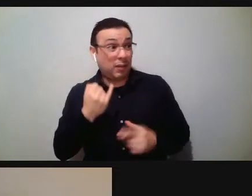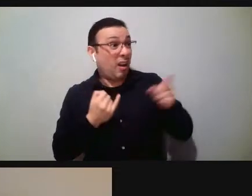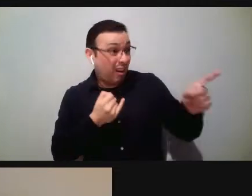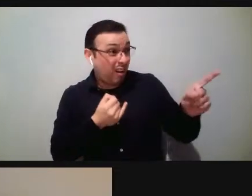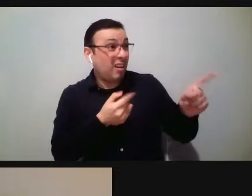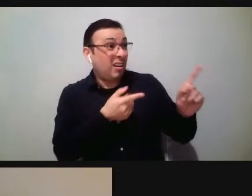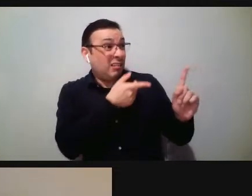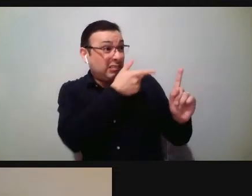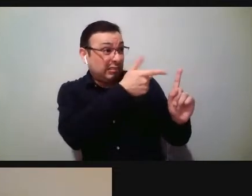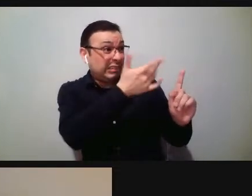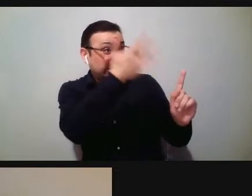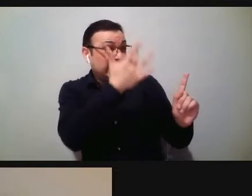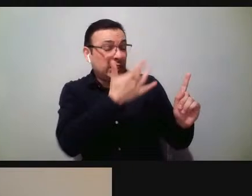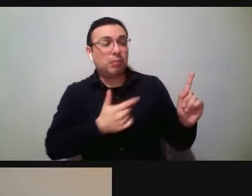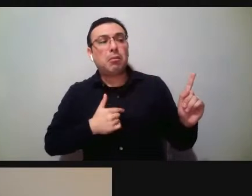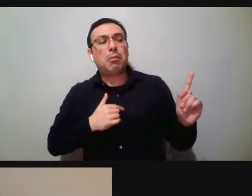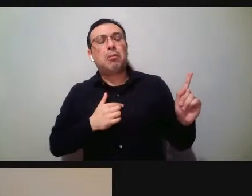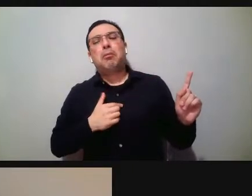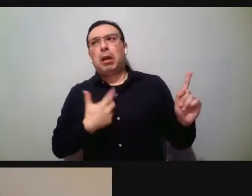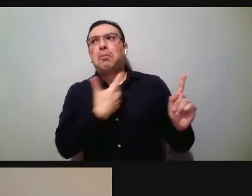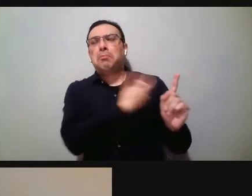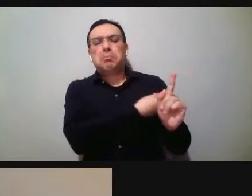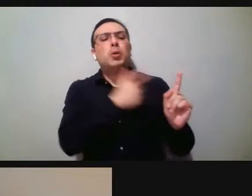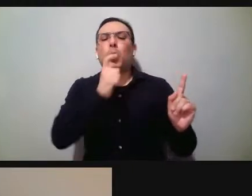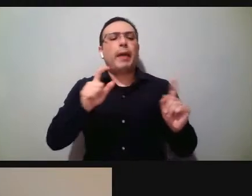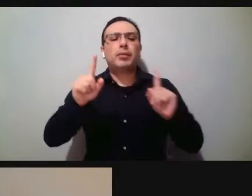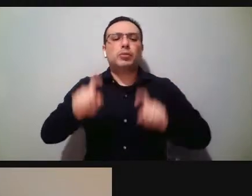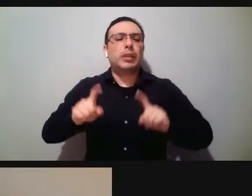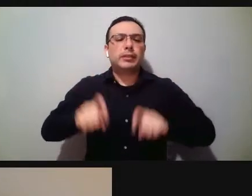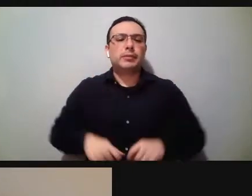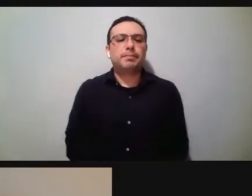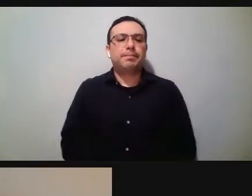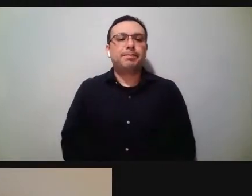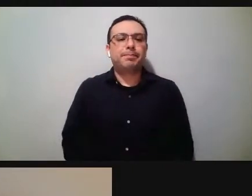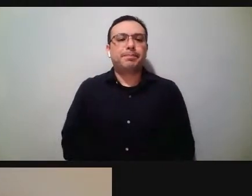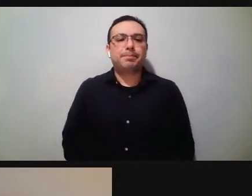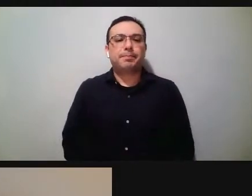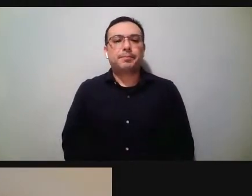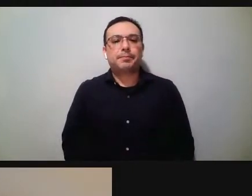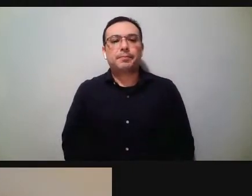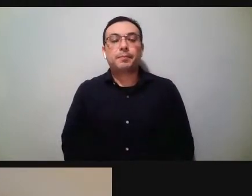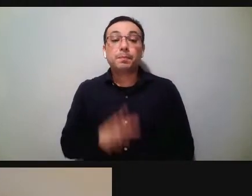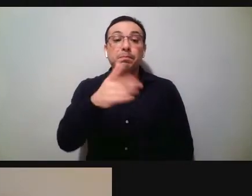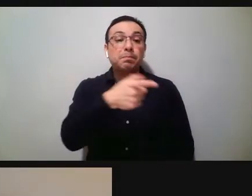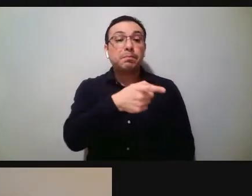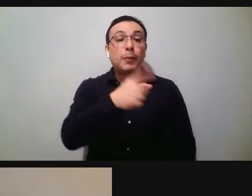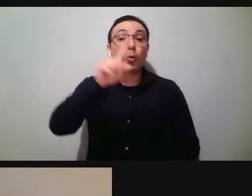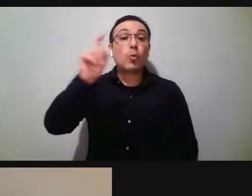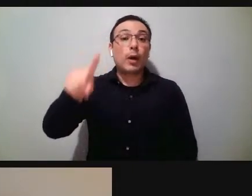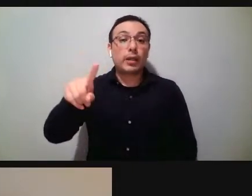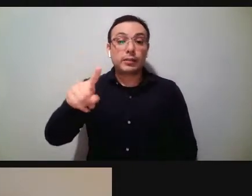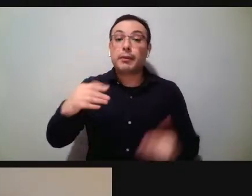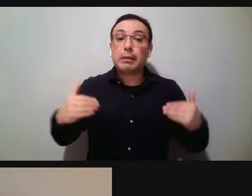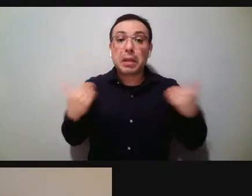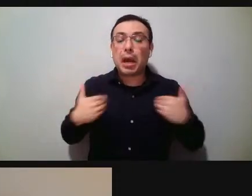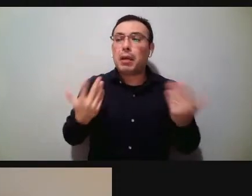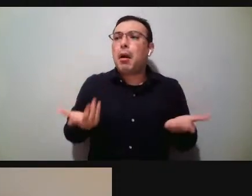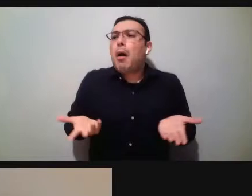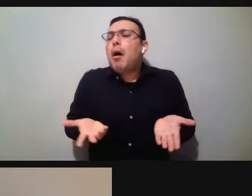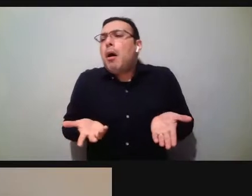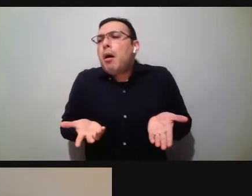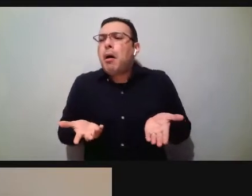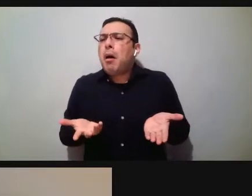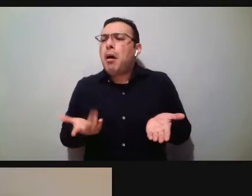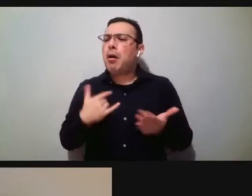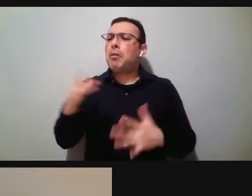What is a good incentive to get the vaccine for young people who aren't particularly concerned about getting the virus and are wearing masks